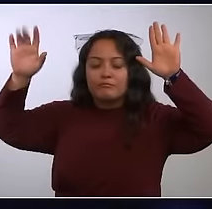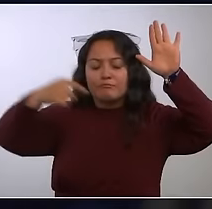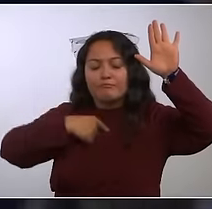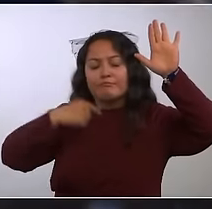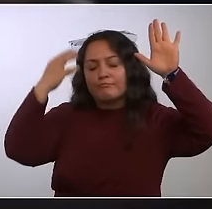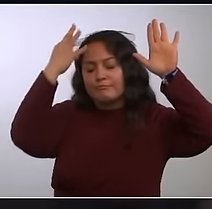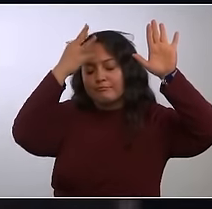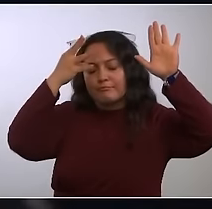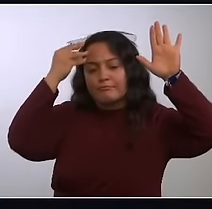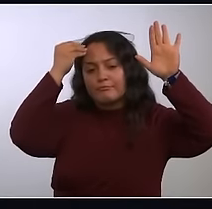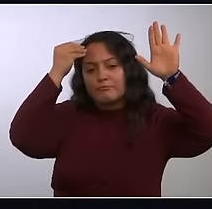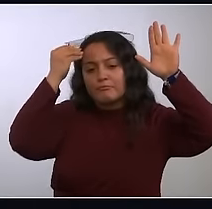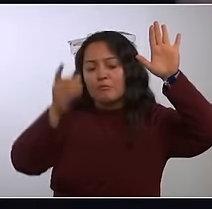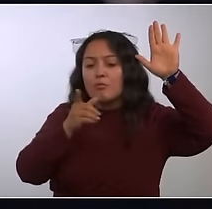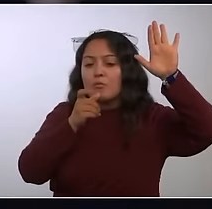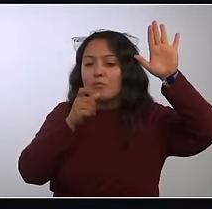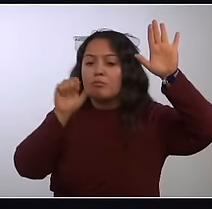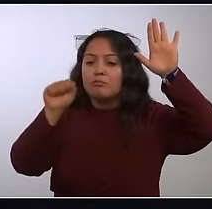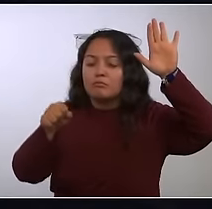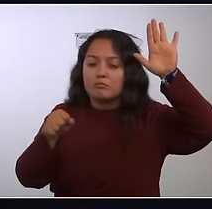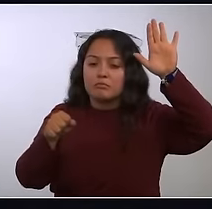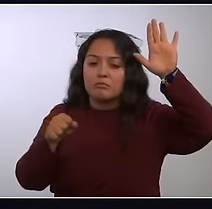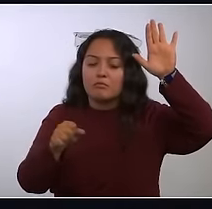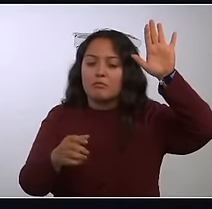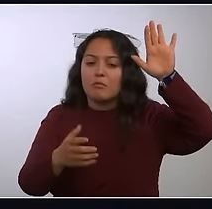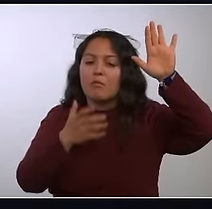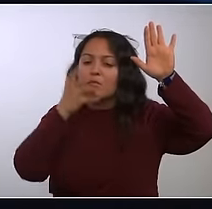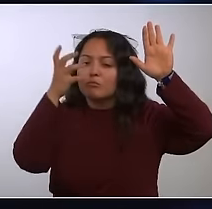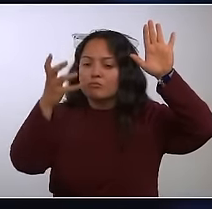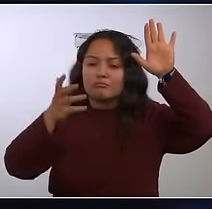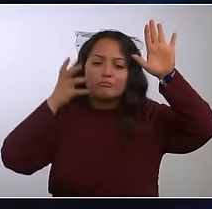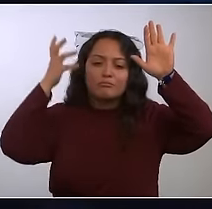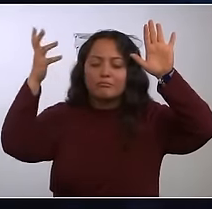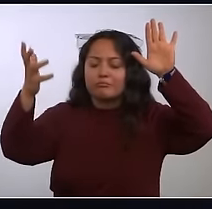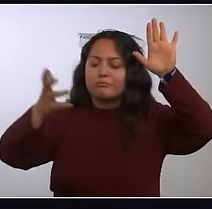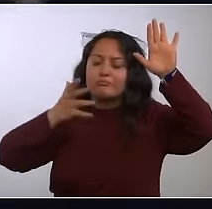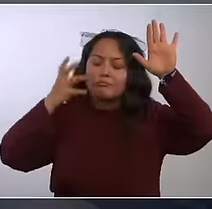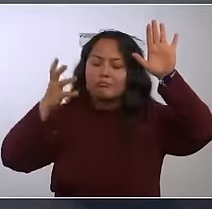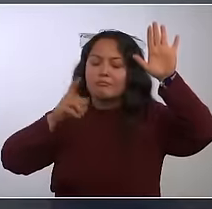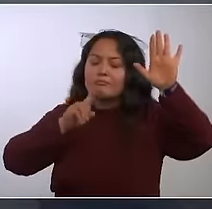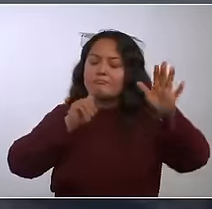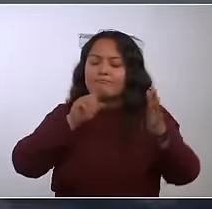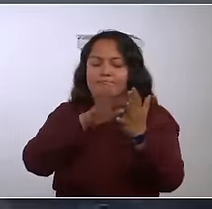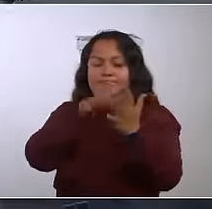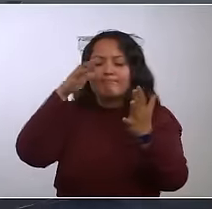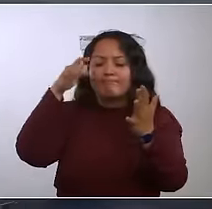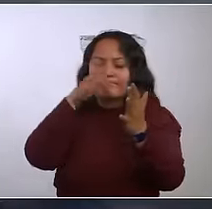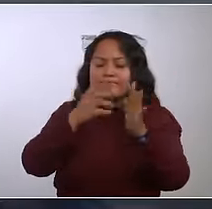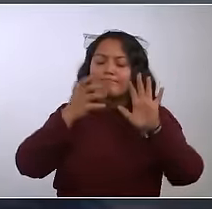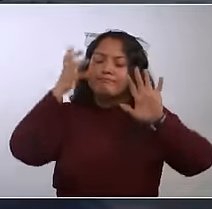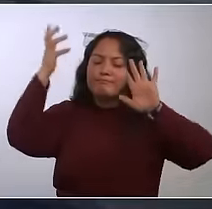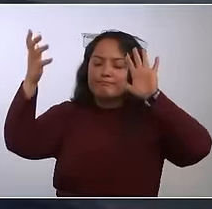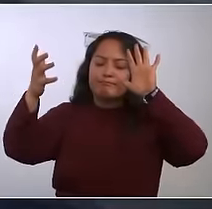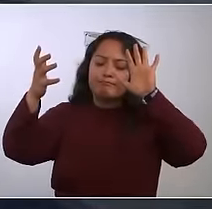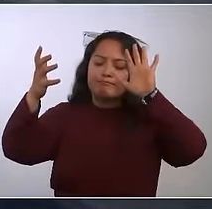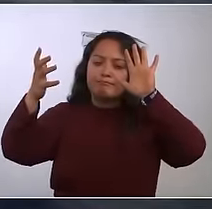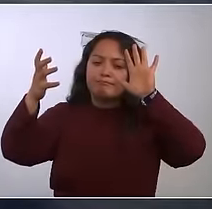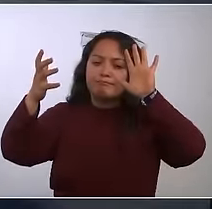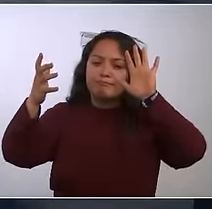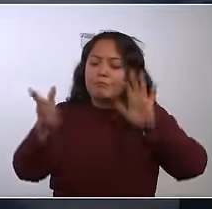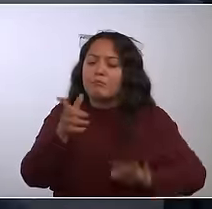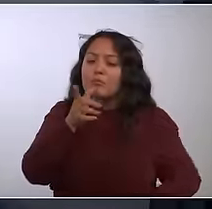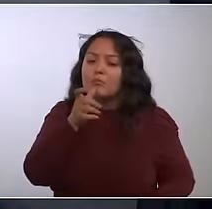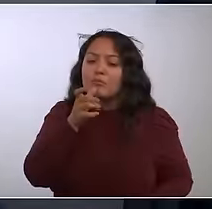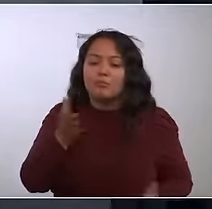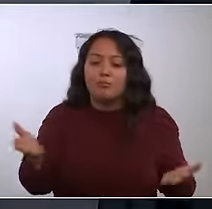I ask, si alguien puede abrir su boca en esta hora, can someone open their mouth y empezar right now a darle gloria, and begin to give him glory? Me pregunto si hay alguien